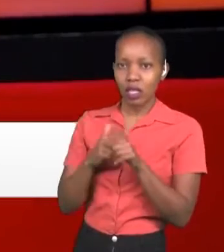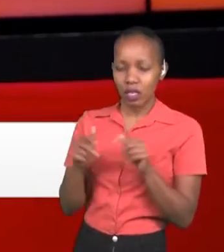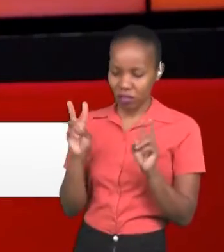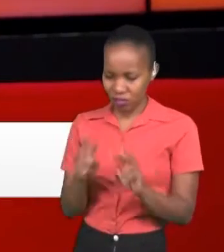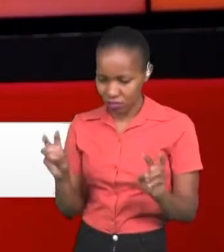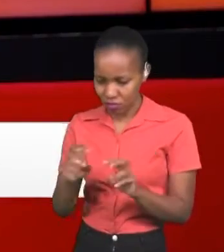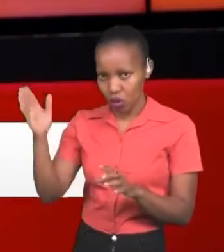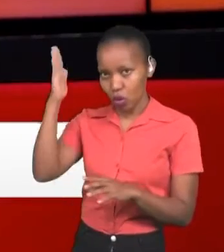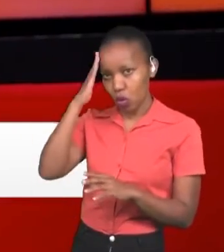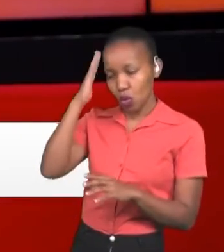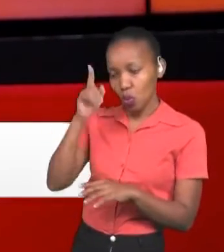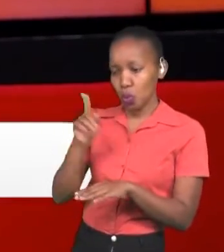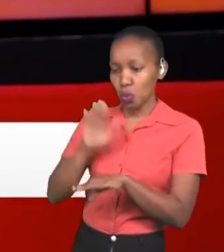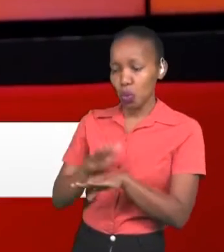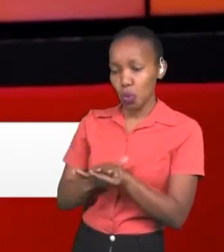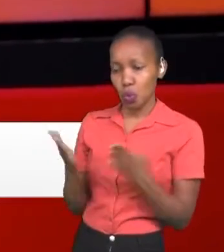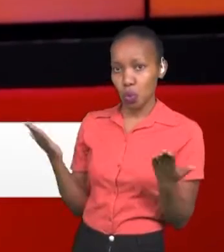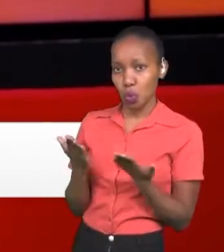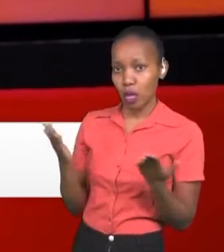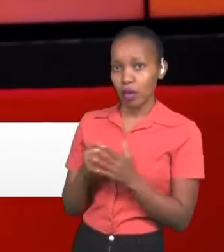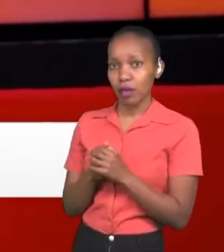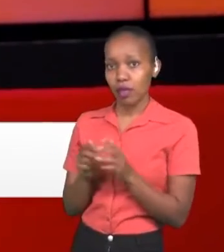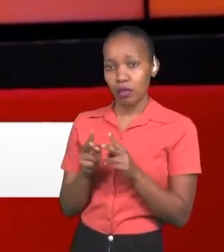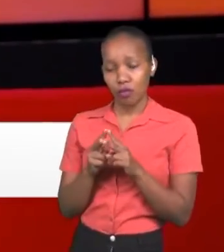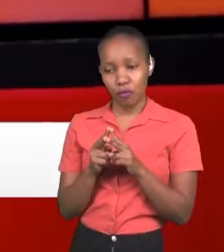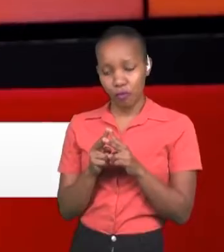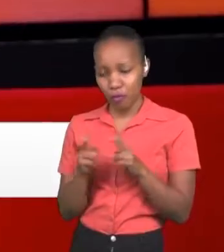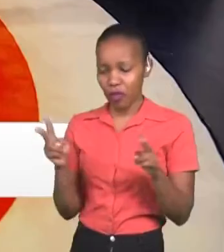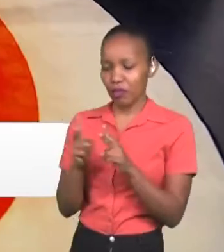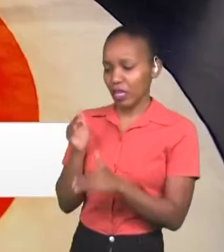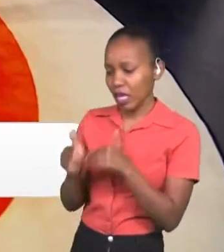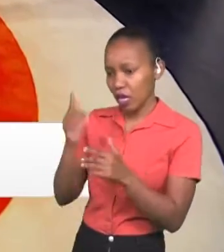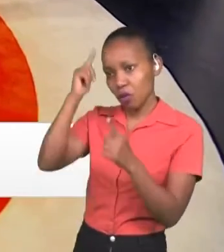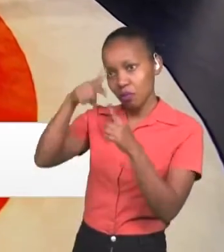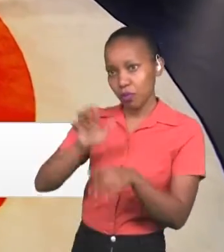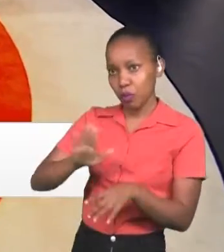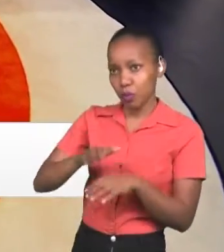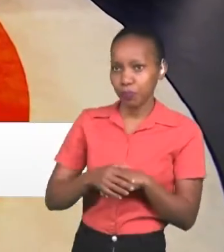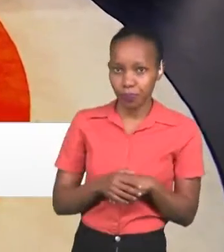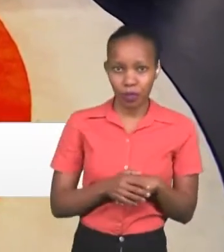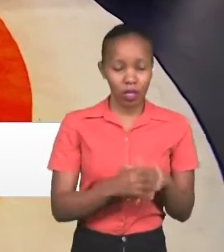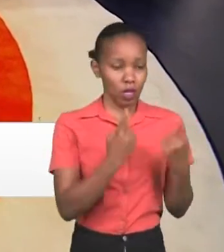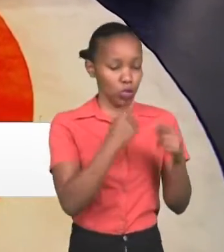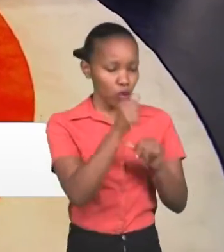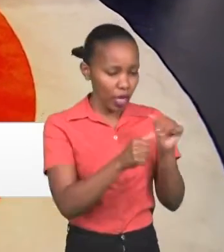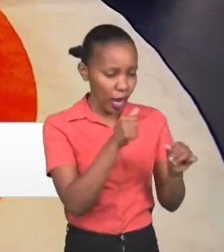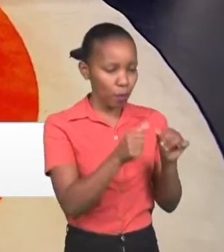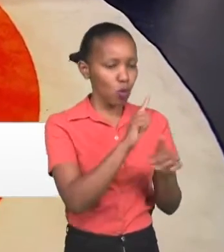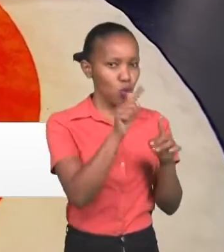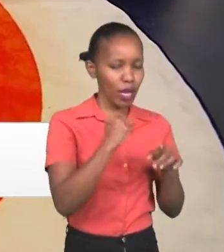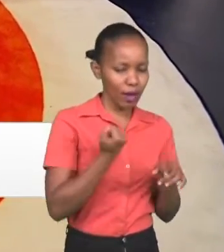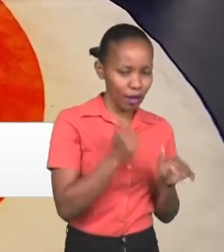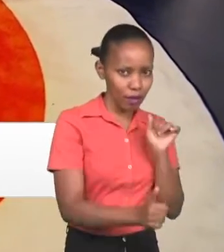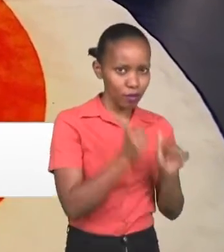just get to find out what we are good at. Yeah. And that's probably very close to your purpose. Okay. Yeah. We were talking about rejection, DP. Mm. Ulituambia kitu